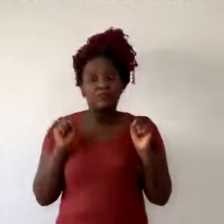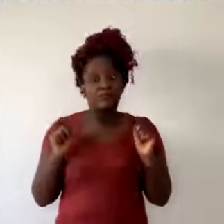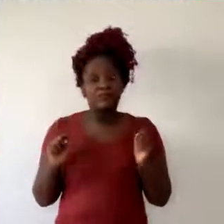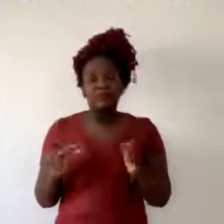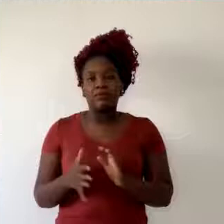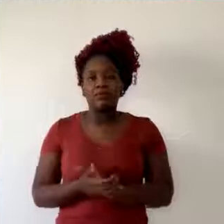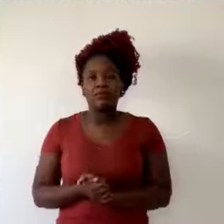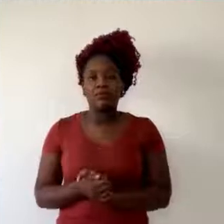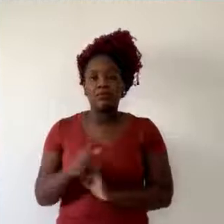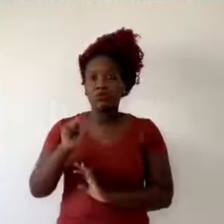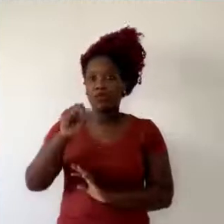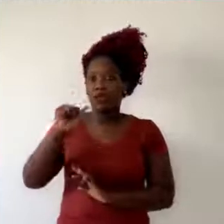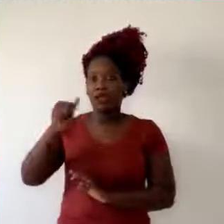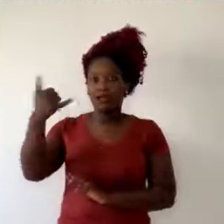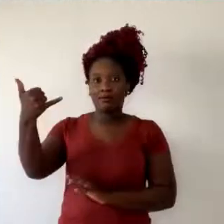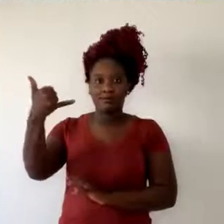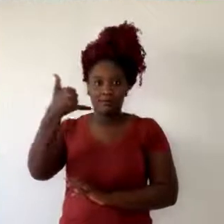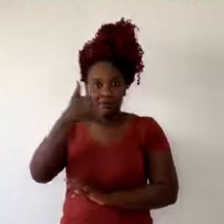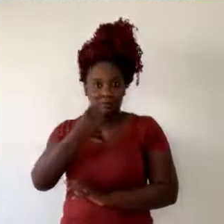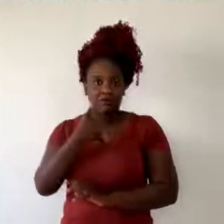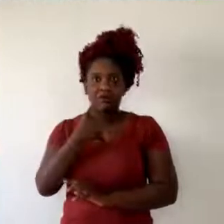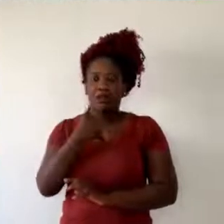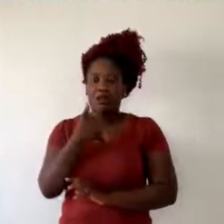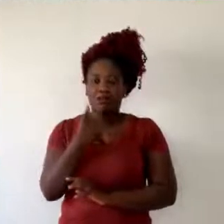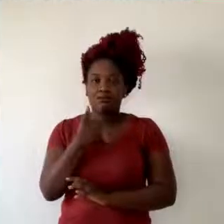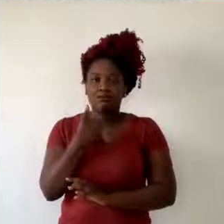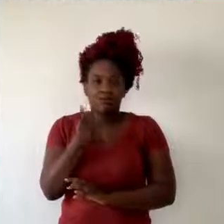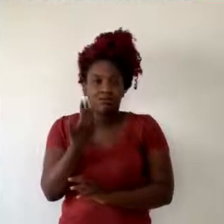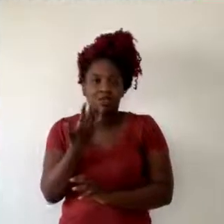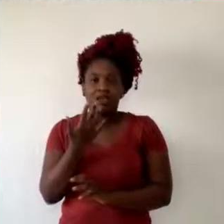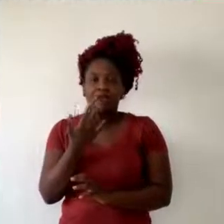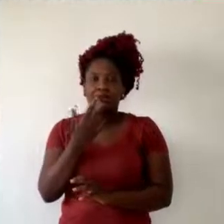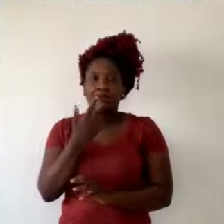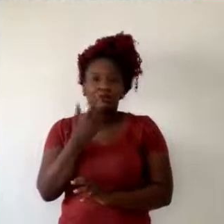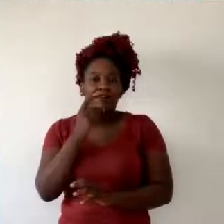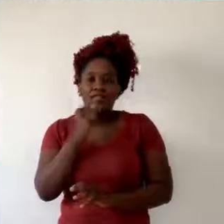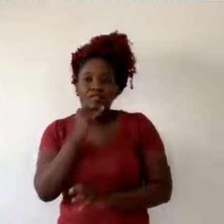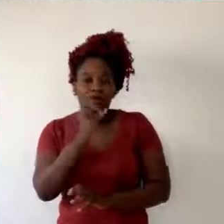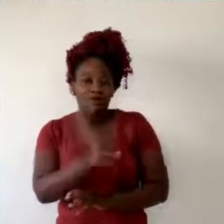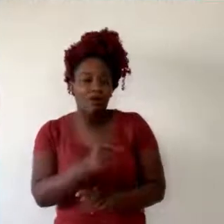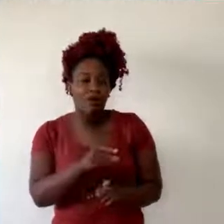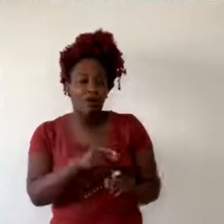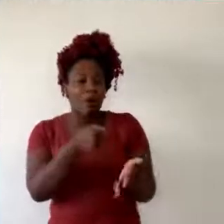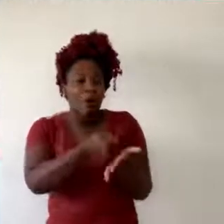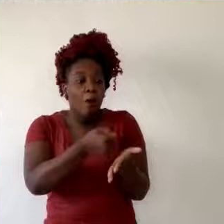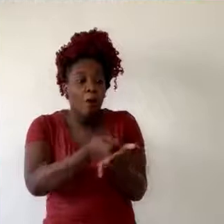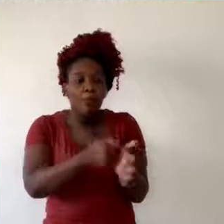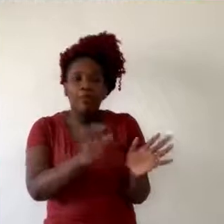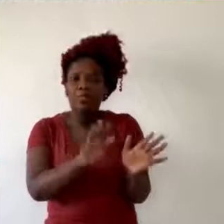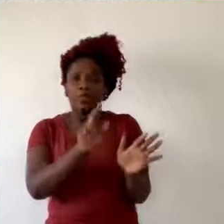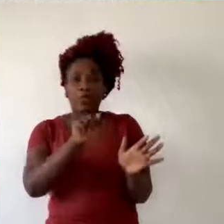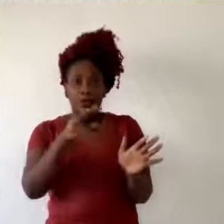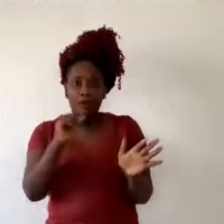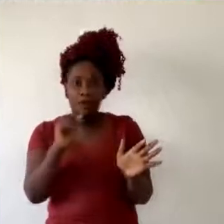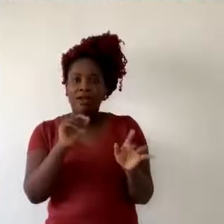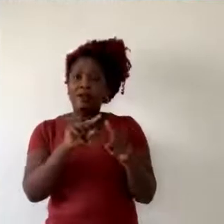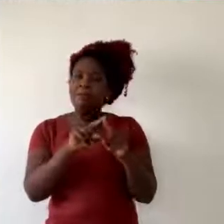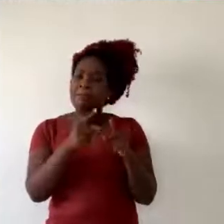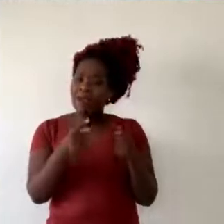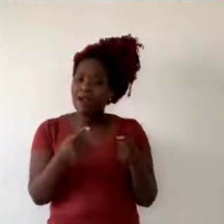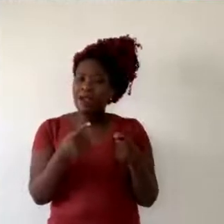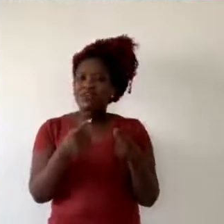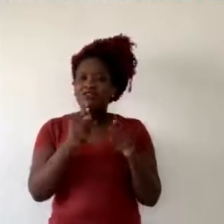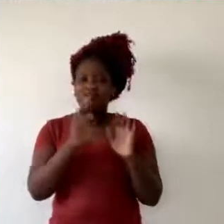lesbian, though that was never something that was said clearly. But in some